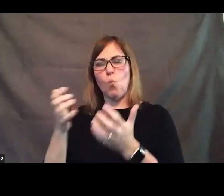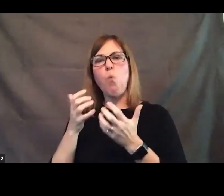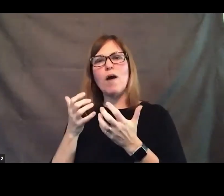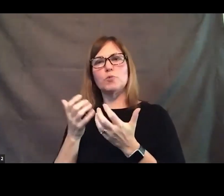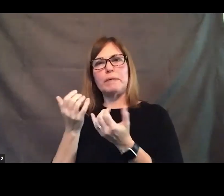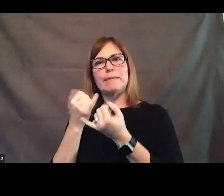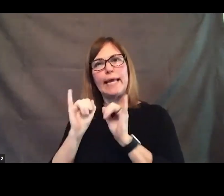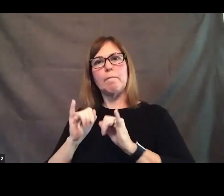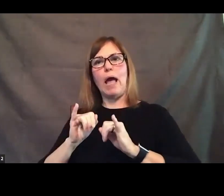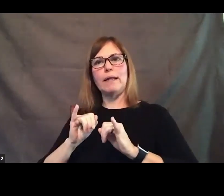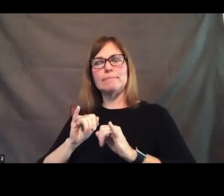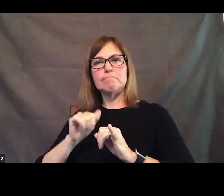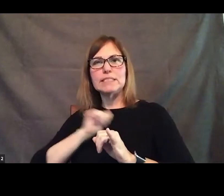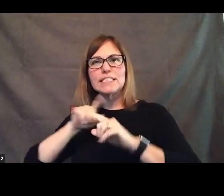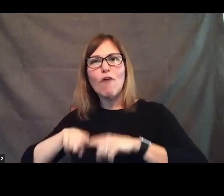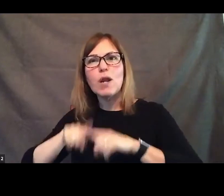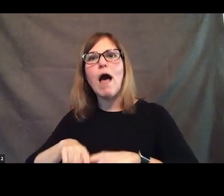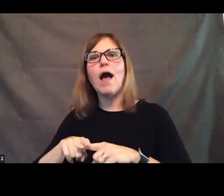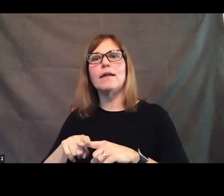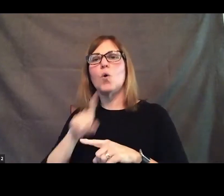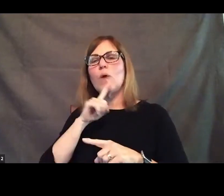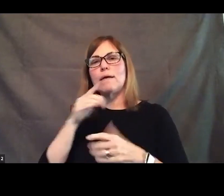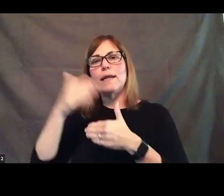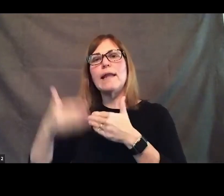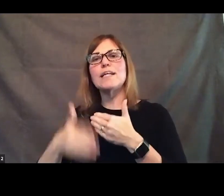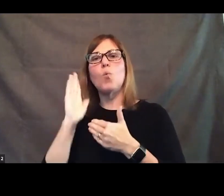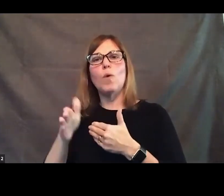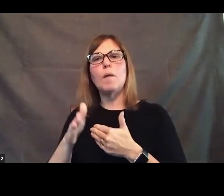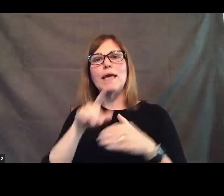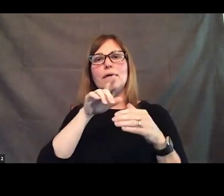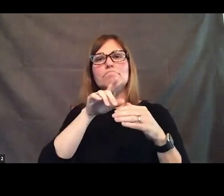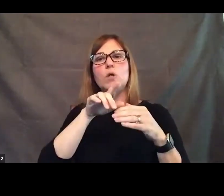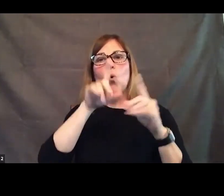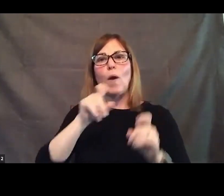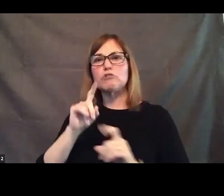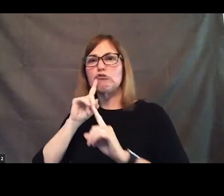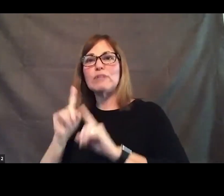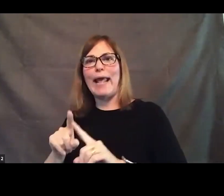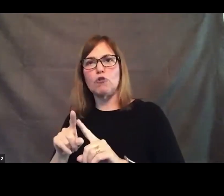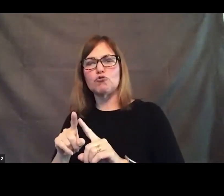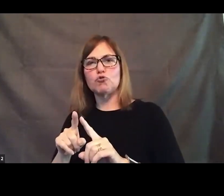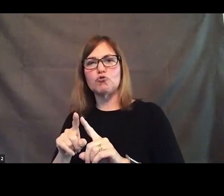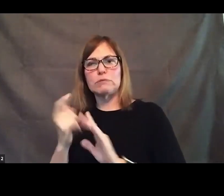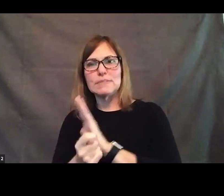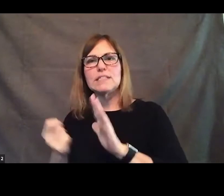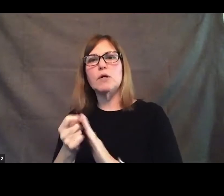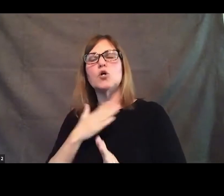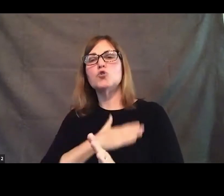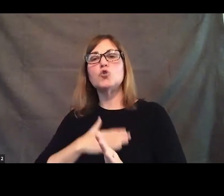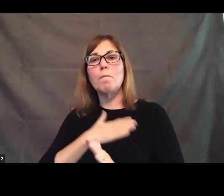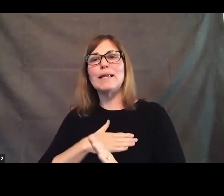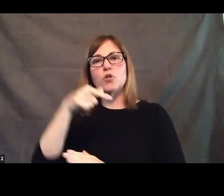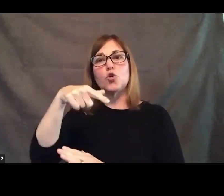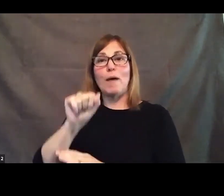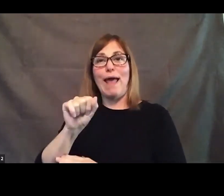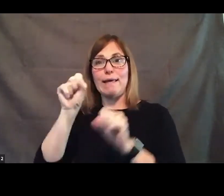These panels will be followed by questions and answer session. So please submit your questions to the Q&A feature